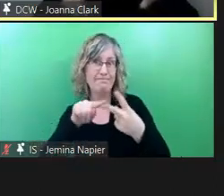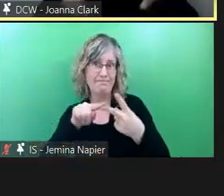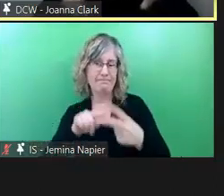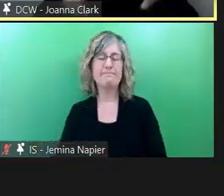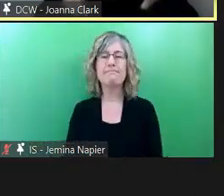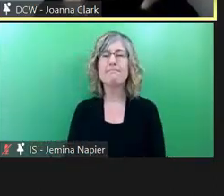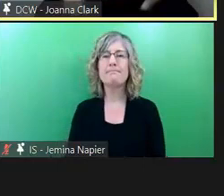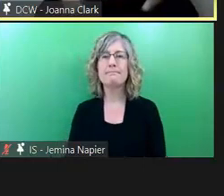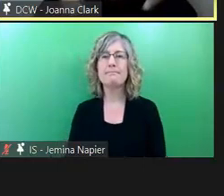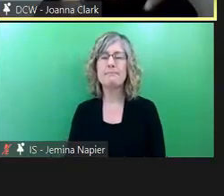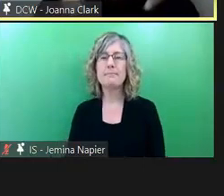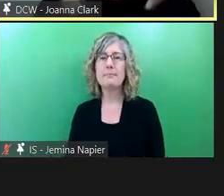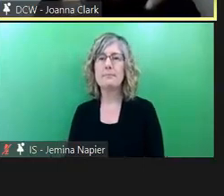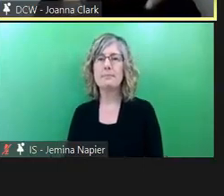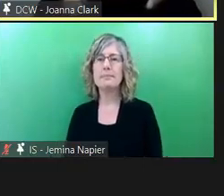agenda.